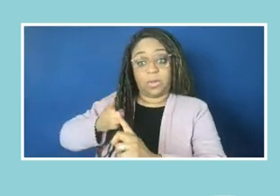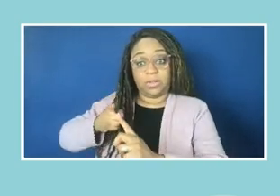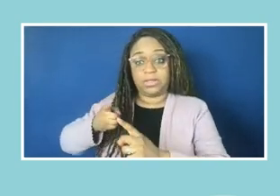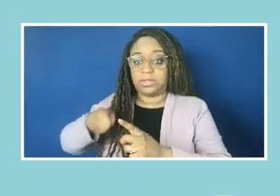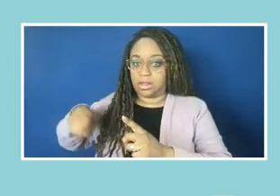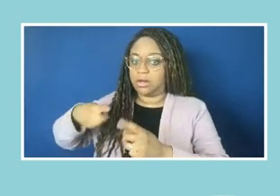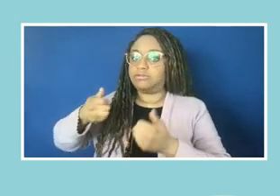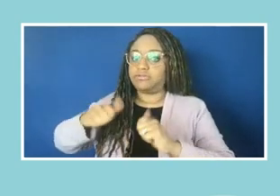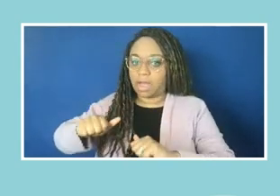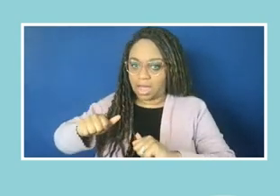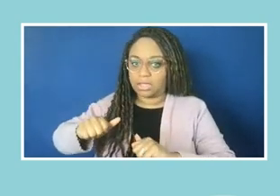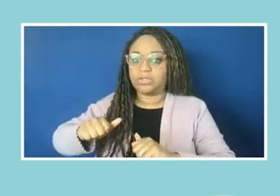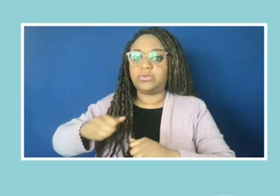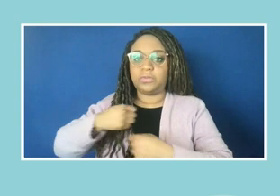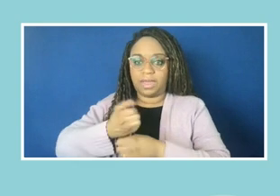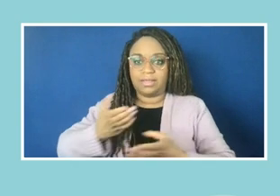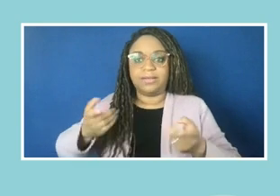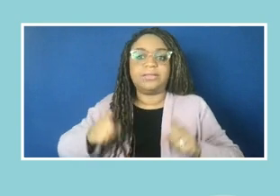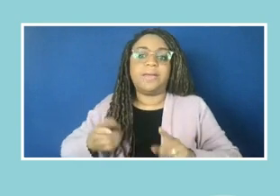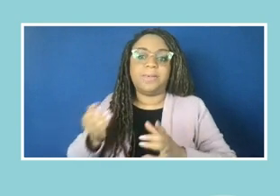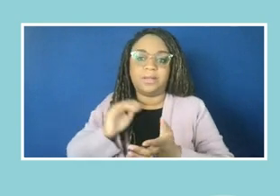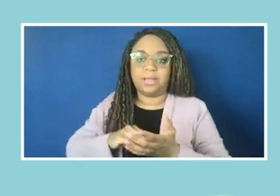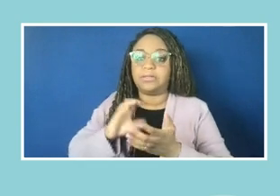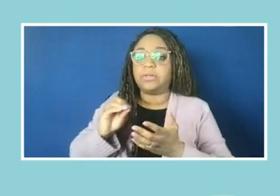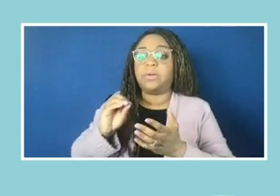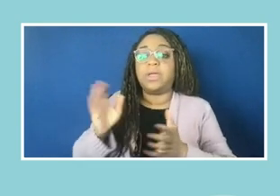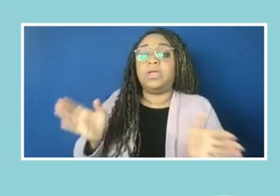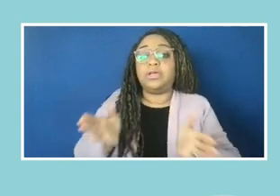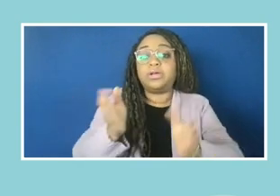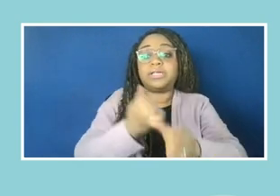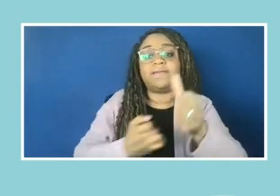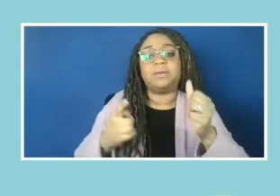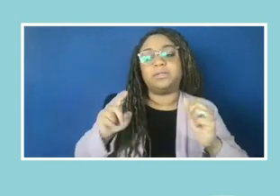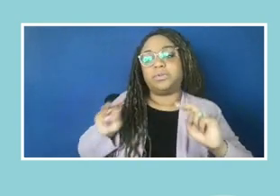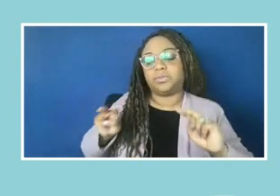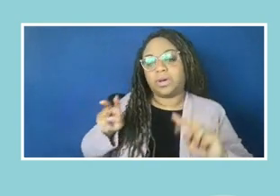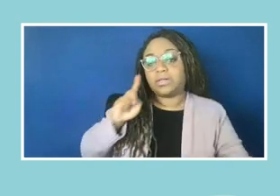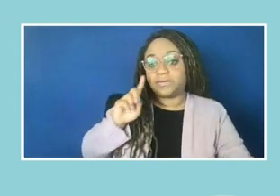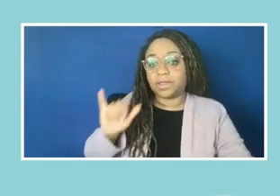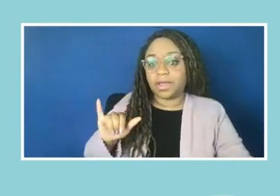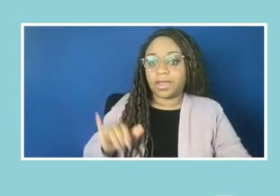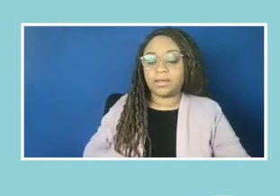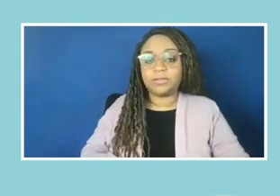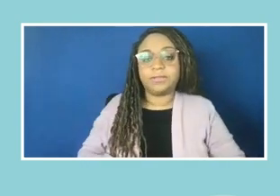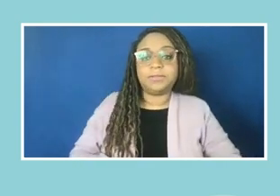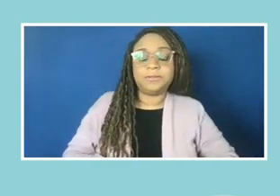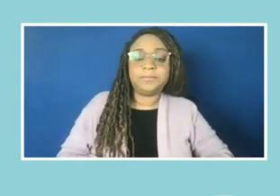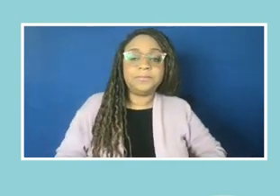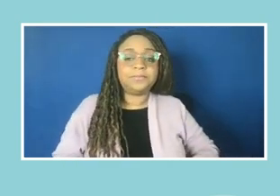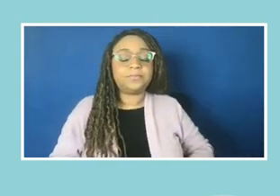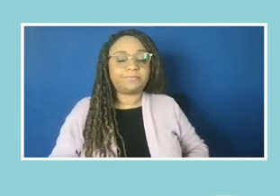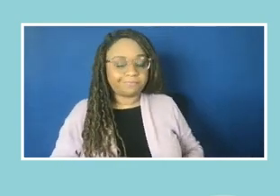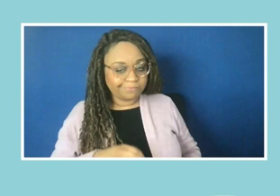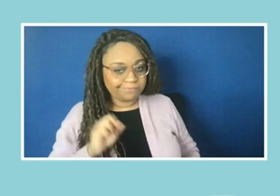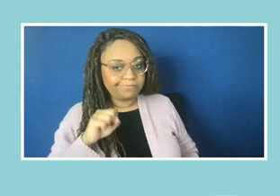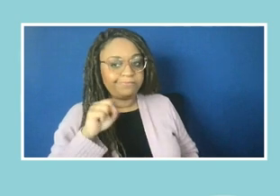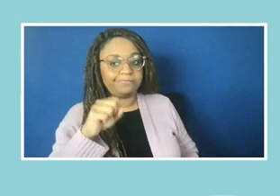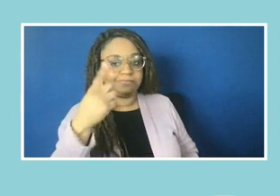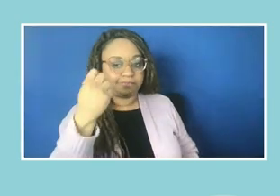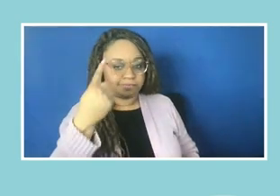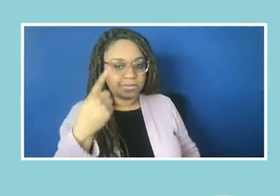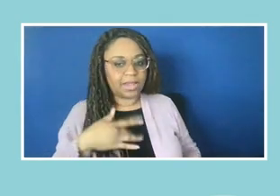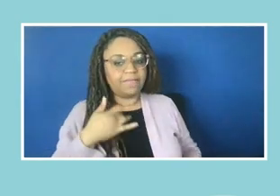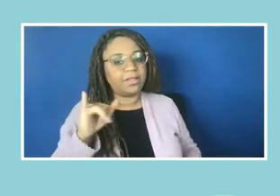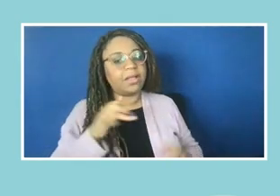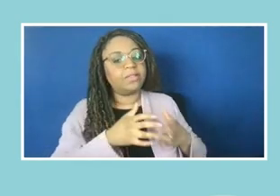So just being on the lookout for it. Yeah, absolutely. I also, feel like there's a lot of movement at the state level,